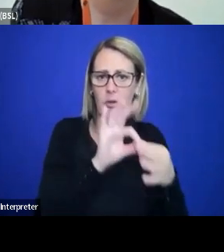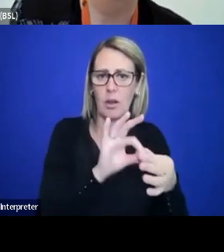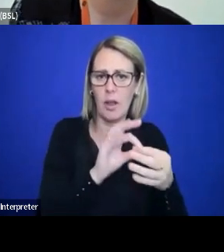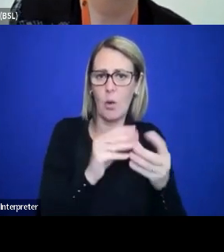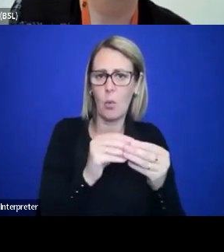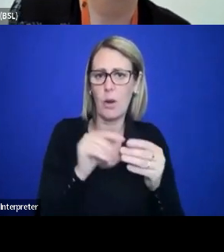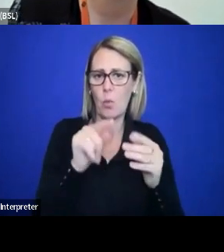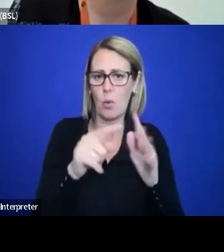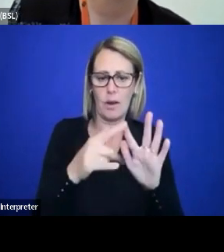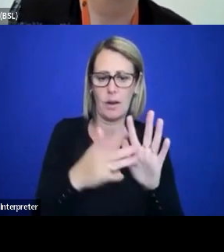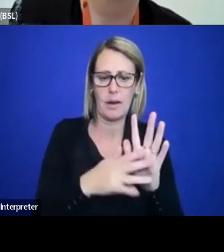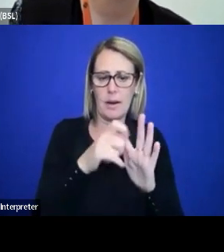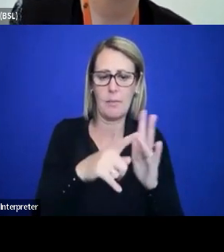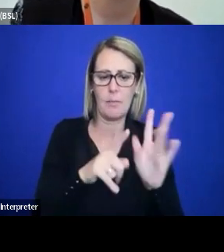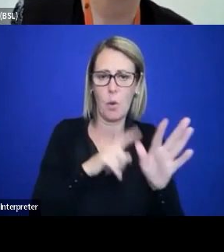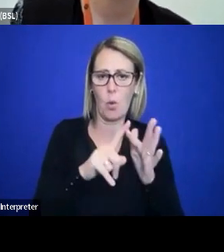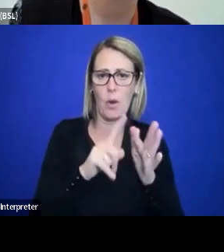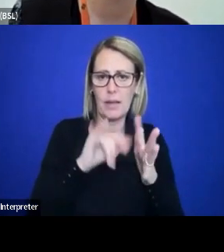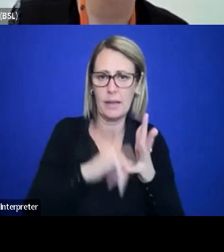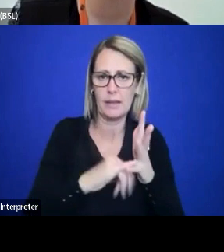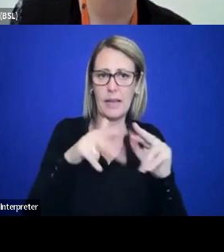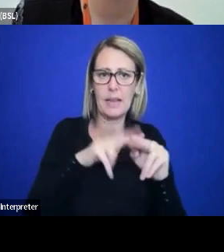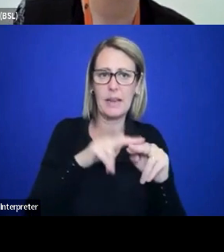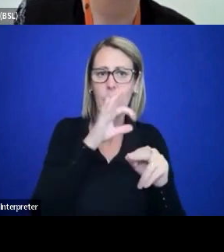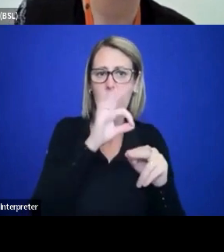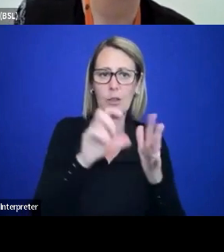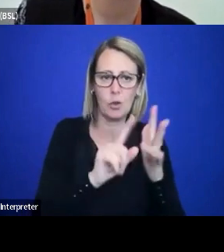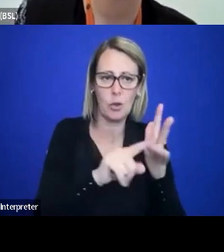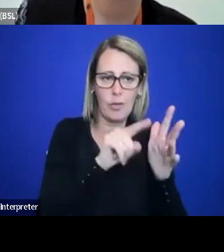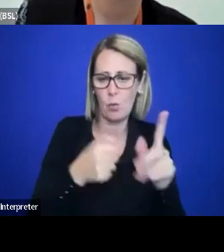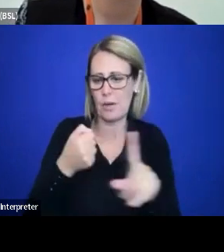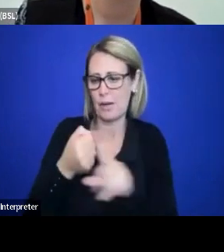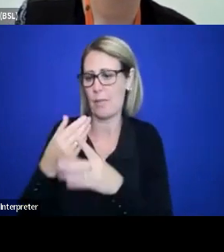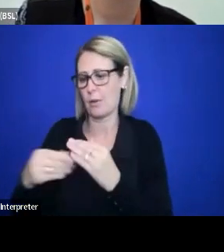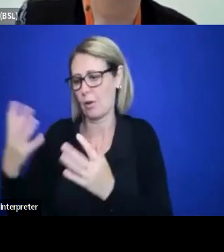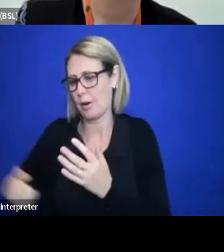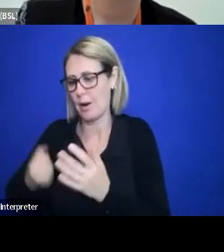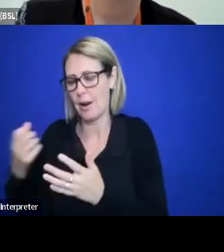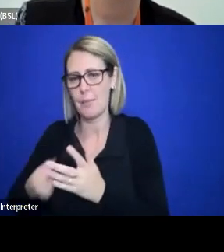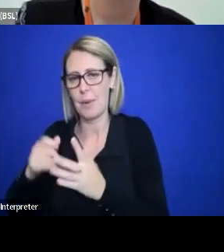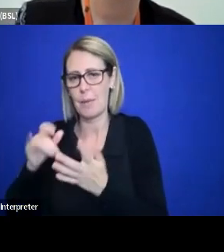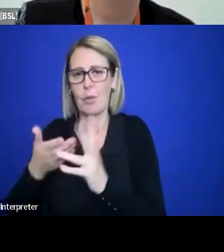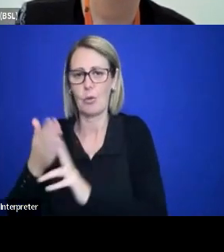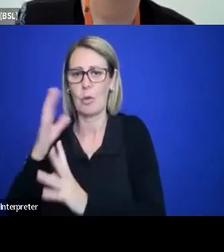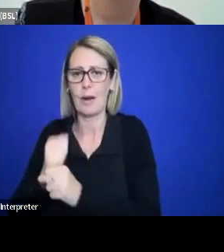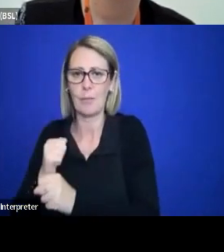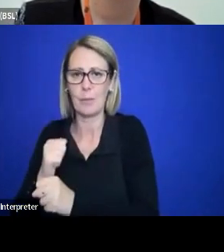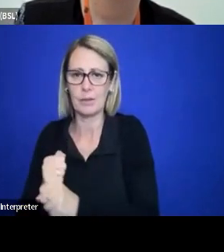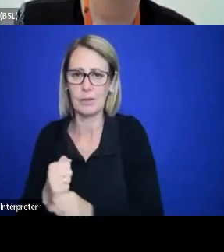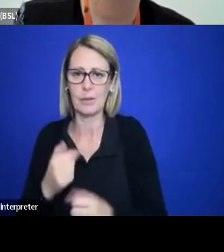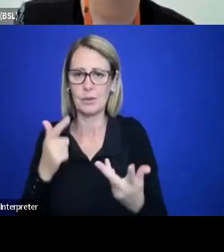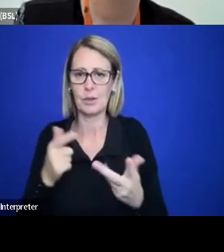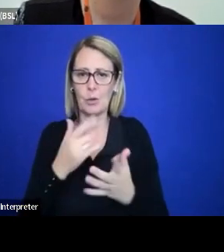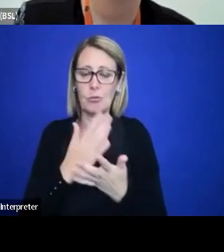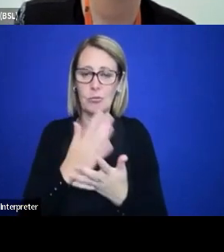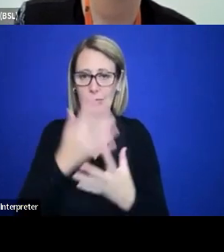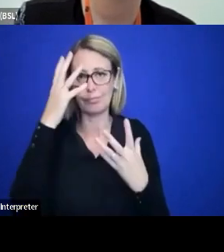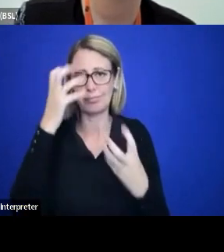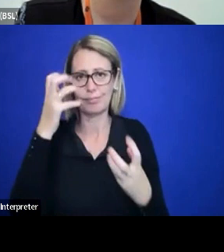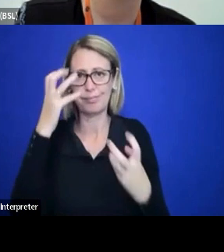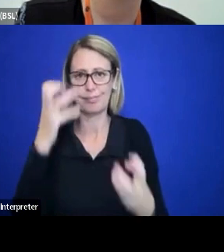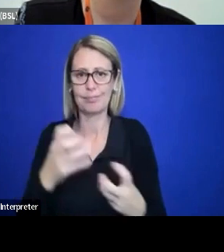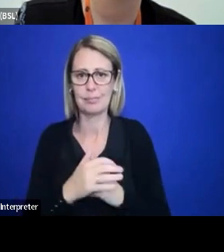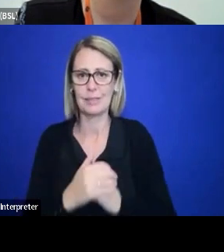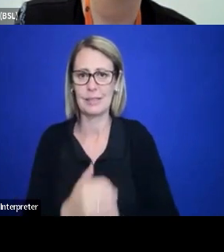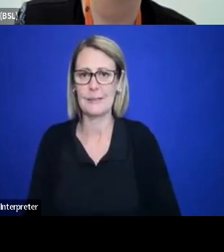points. And if we didn't do that, it would affect our payments. So that was also kind of something that we really stressed. It really